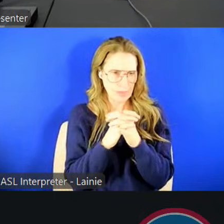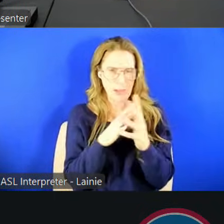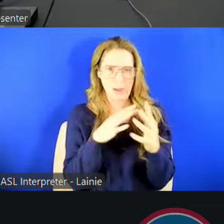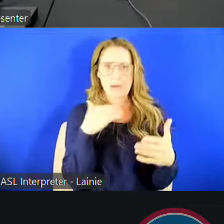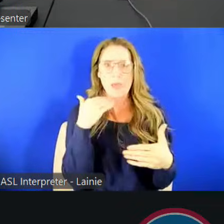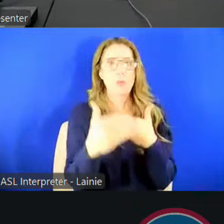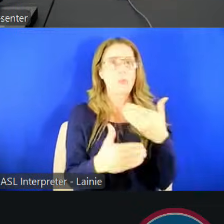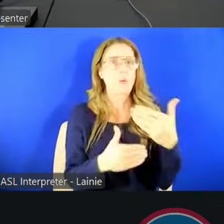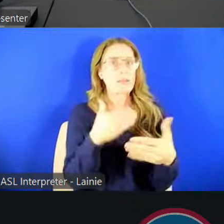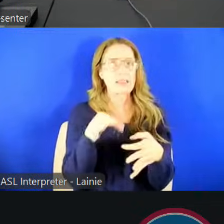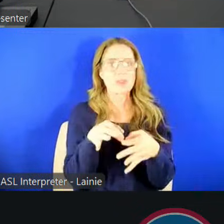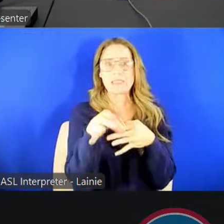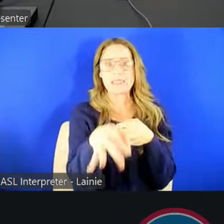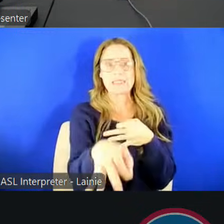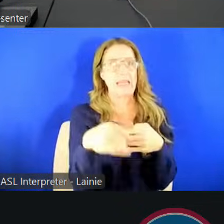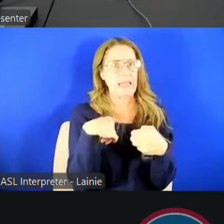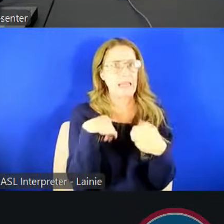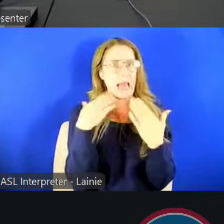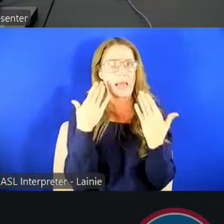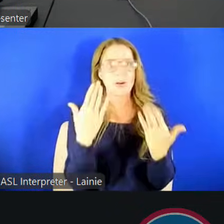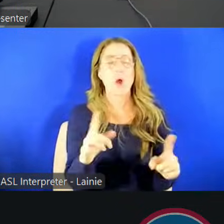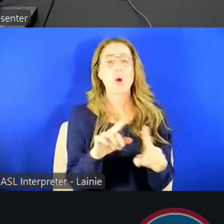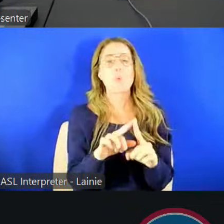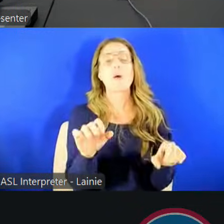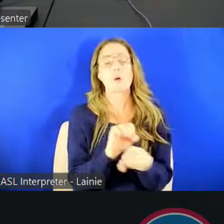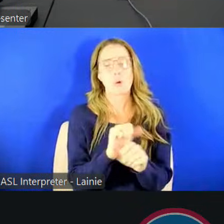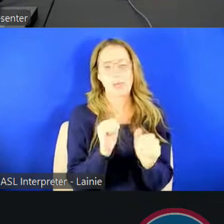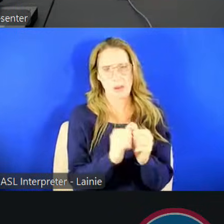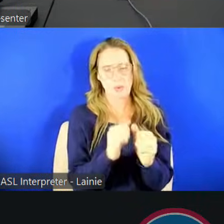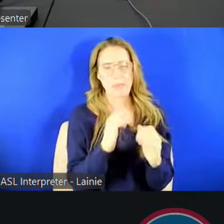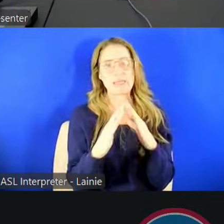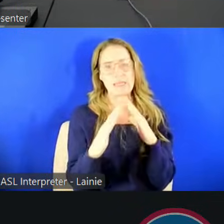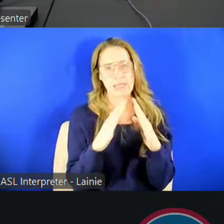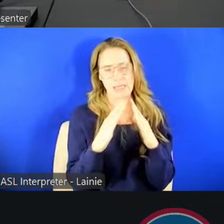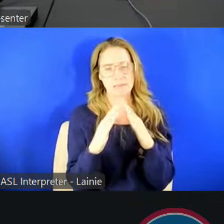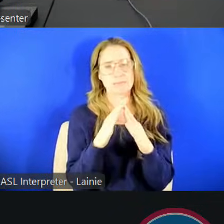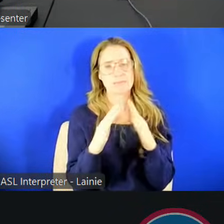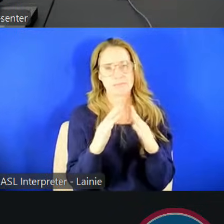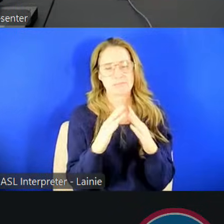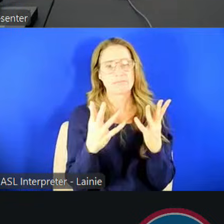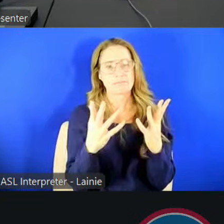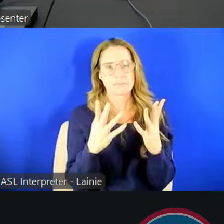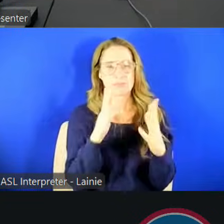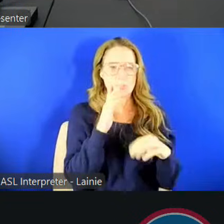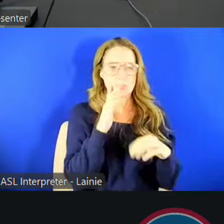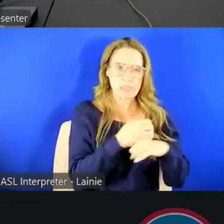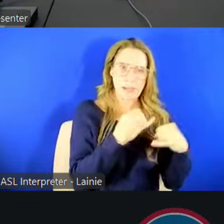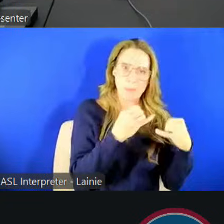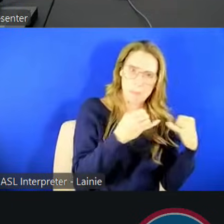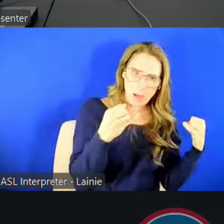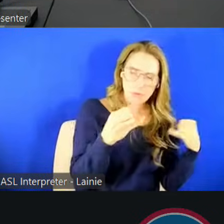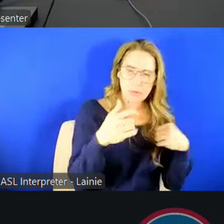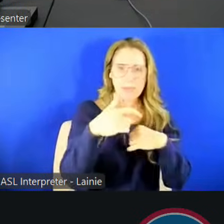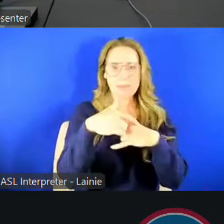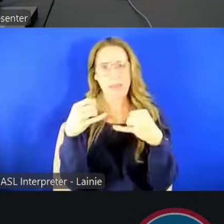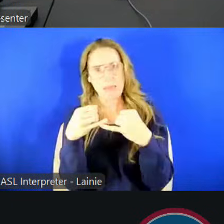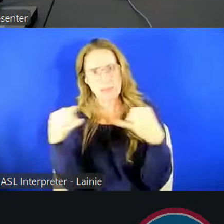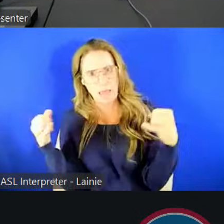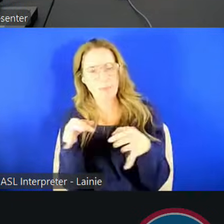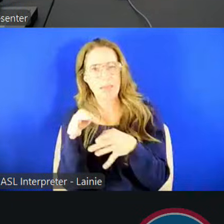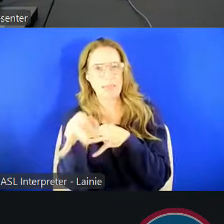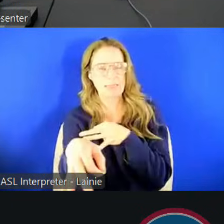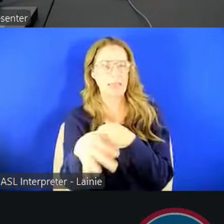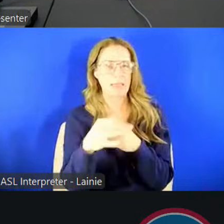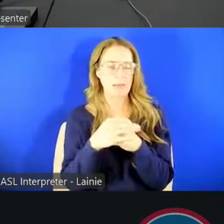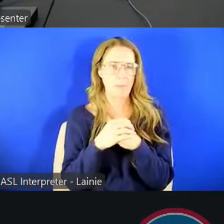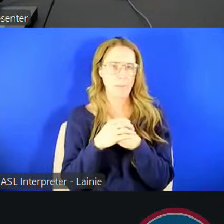it extended, but, we are working with the city to get both the boundaries and the timeline extended. And do you